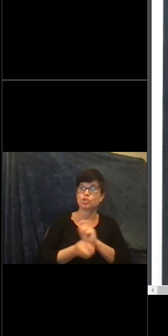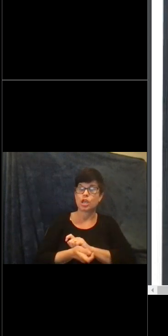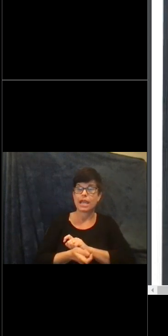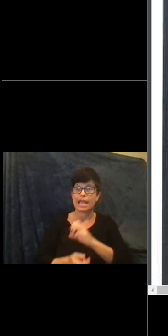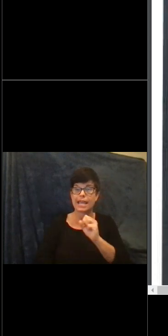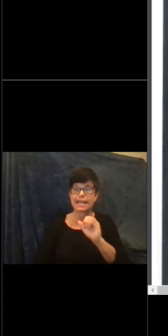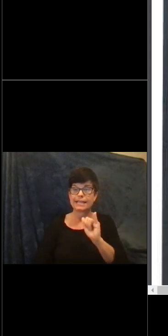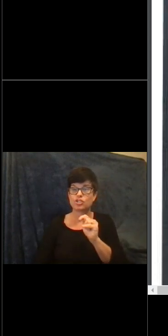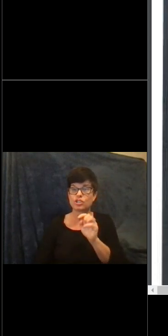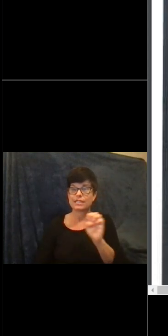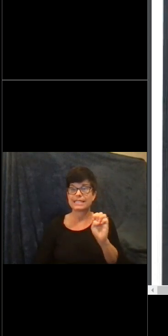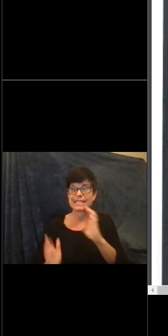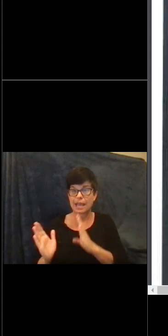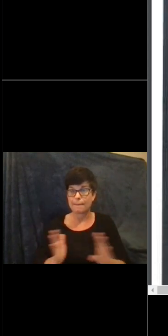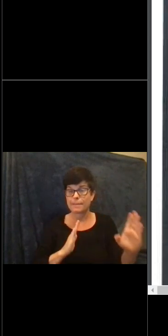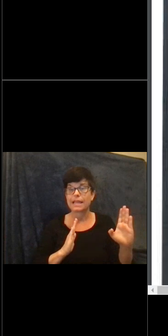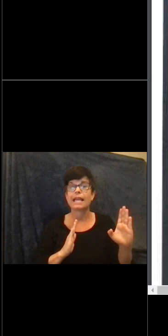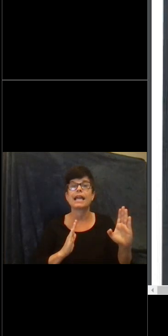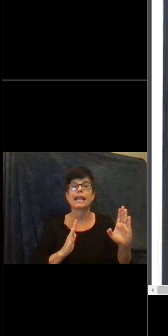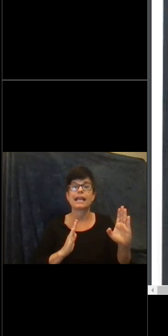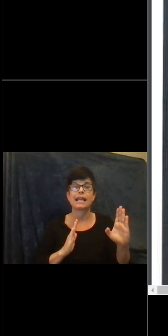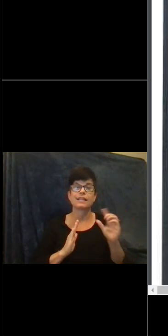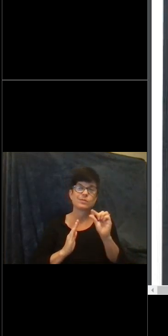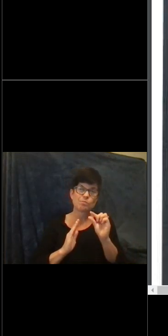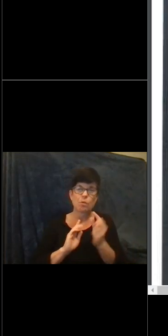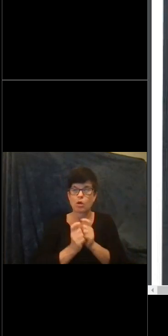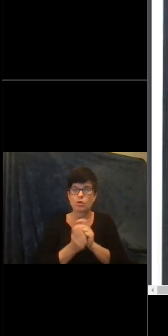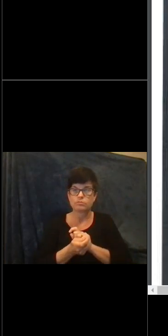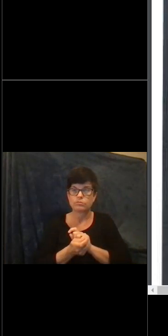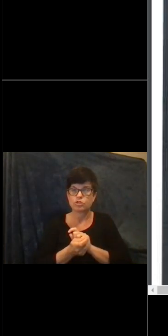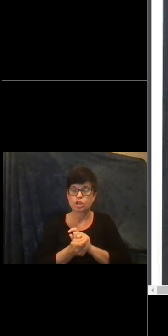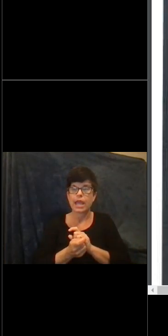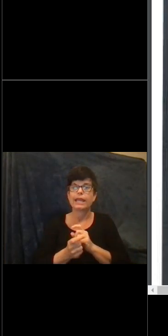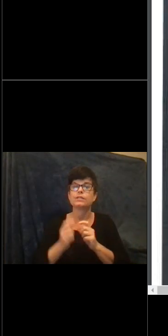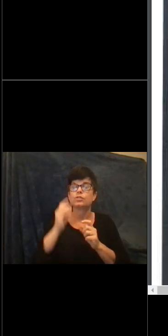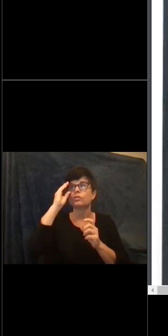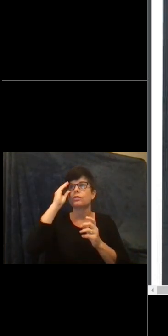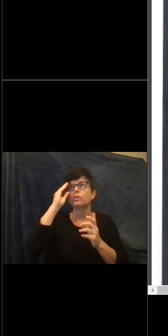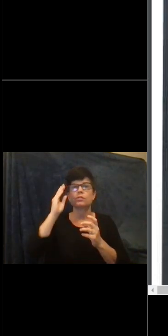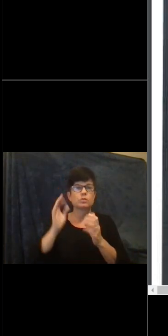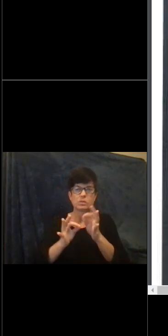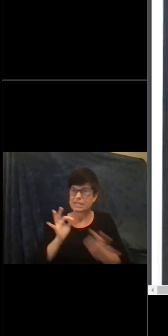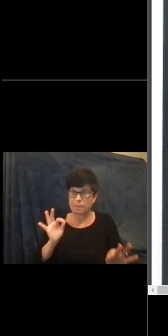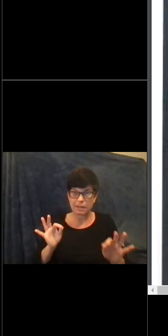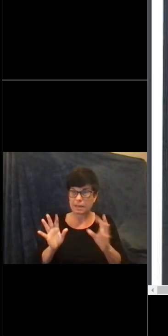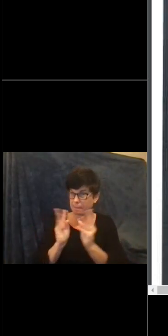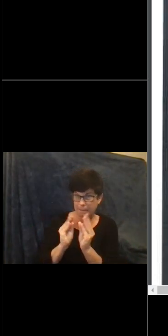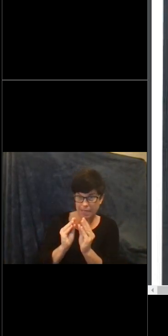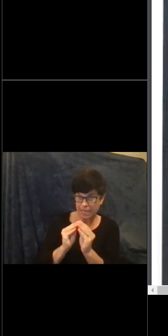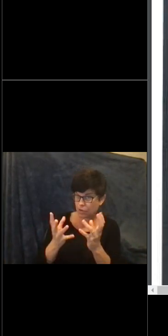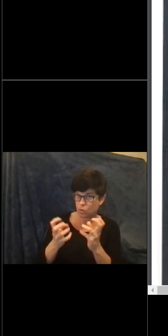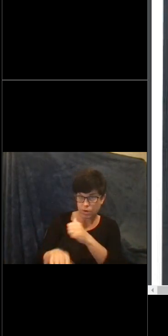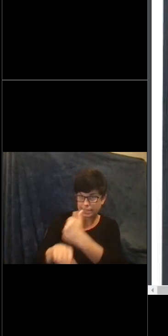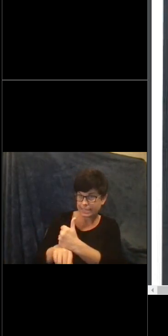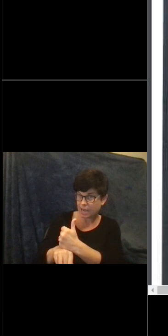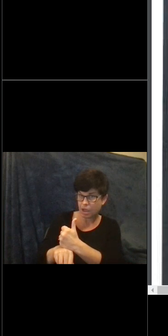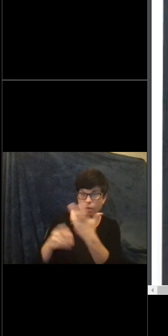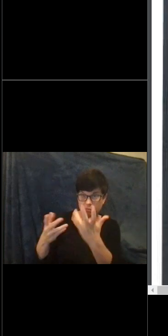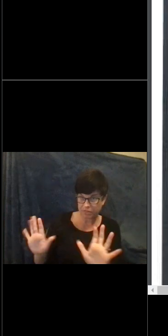only requires a minor modification, which could be done with staff. So is it simply the meeting that you want to occur? Is it the meeting and